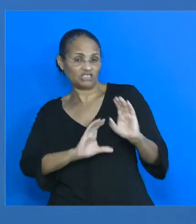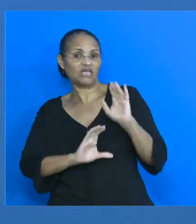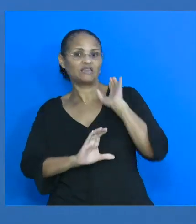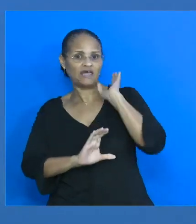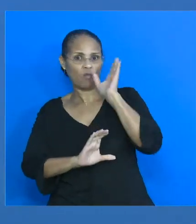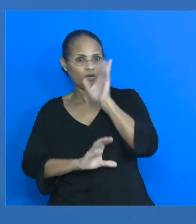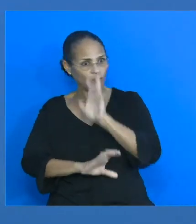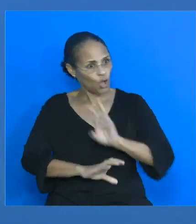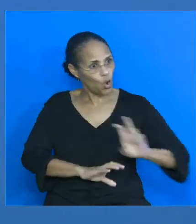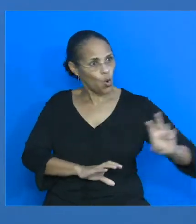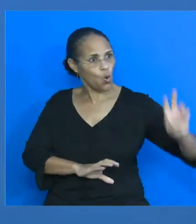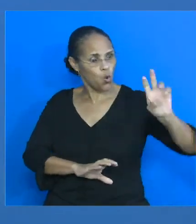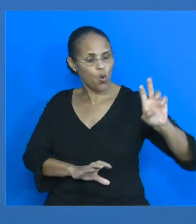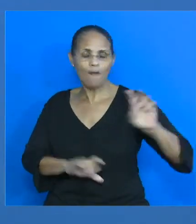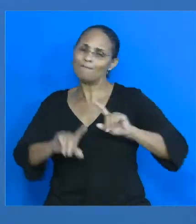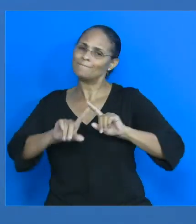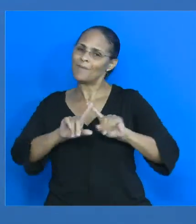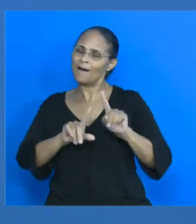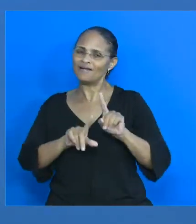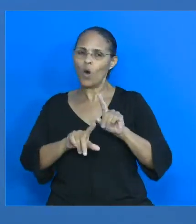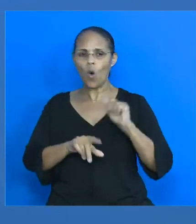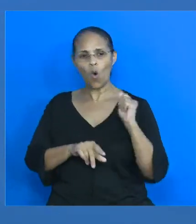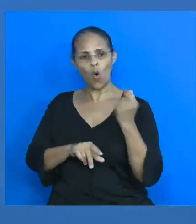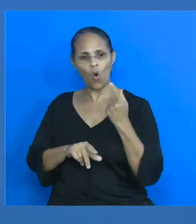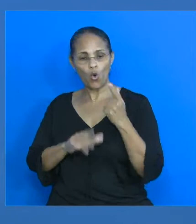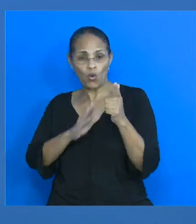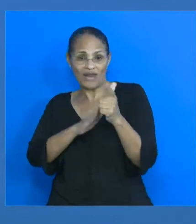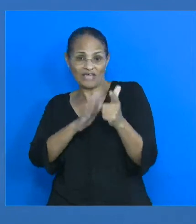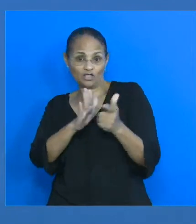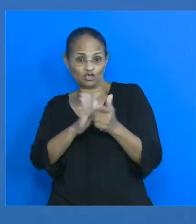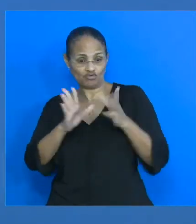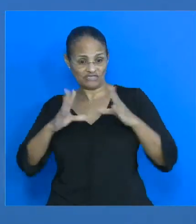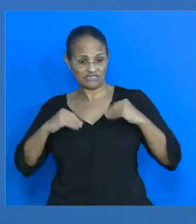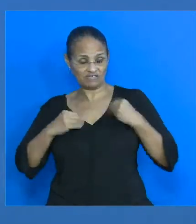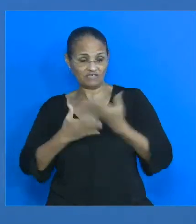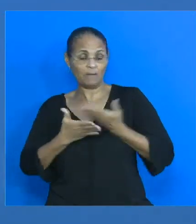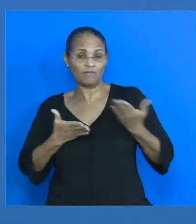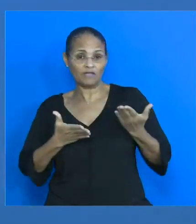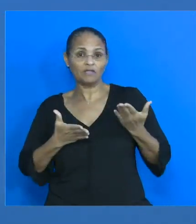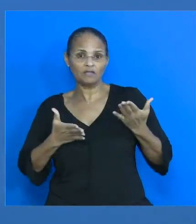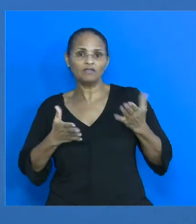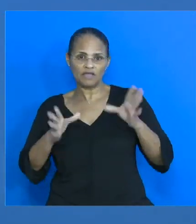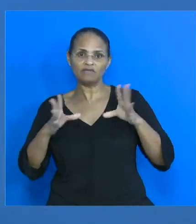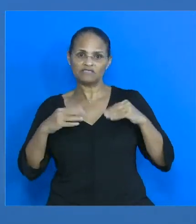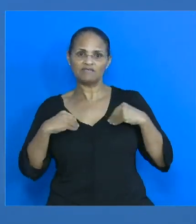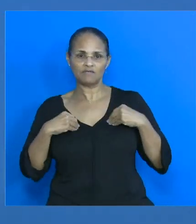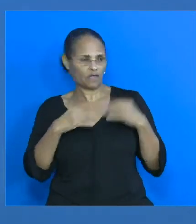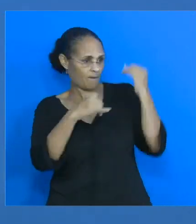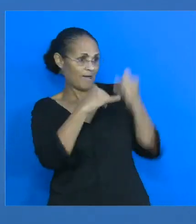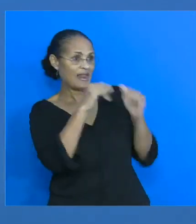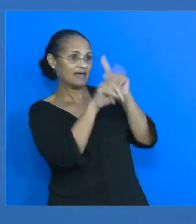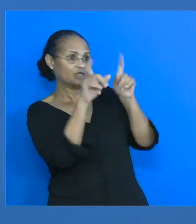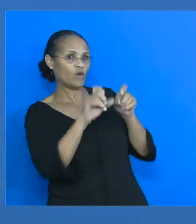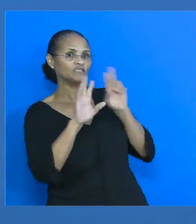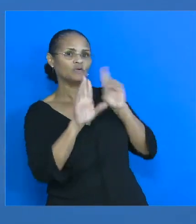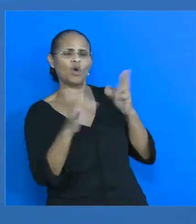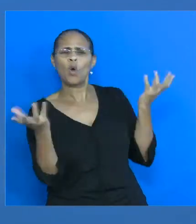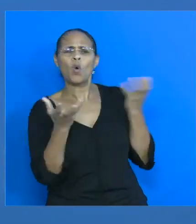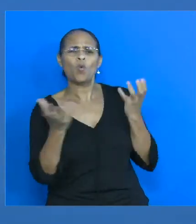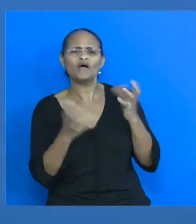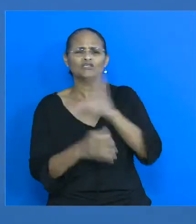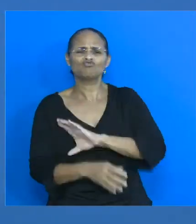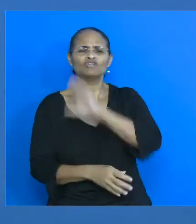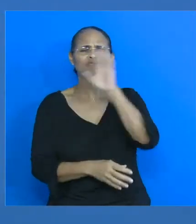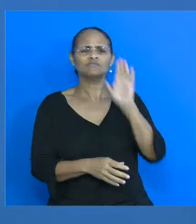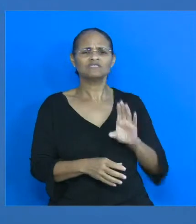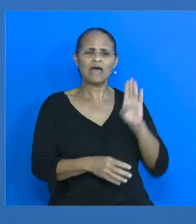to make sure they're remitted, but every person who was legally obligated to receive something, then yes. Okay. My last question: what is Christmas and Boxing Day